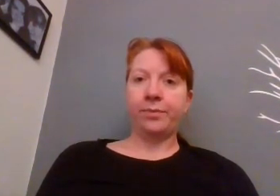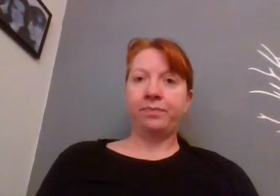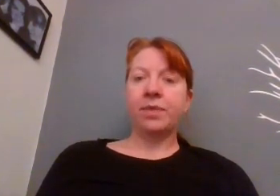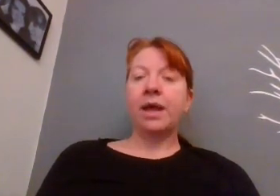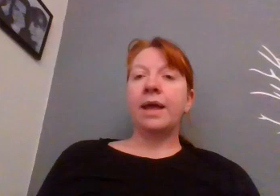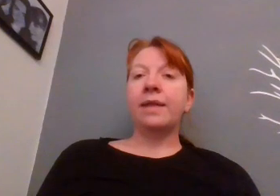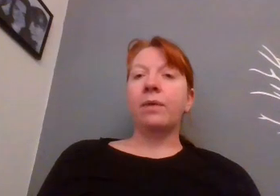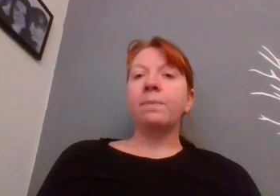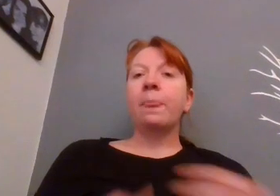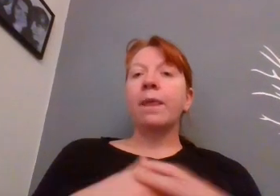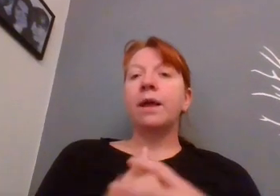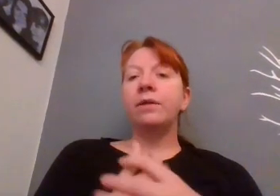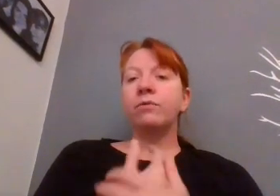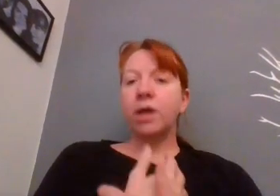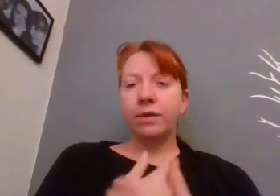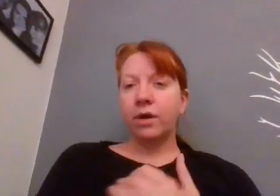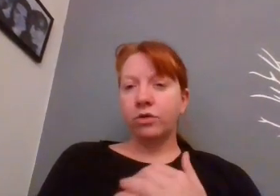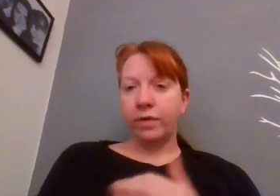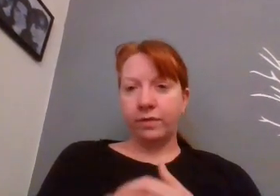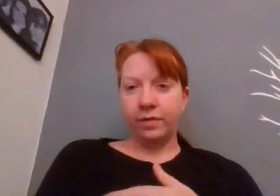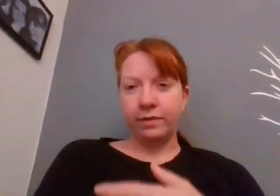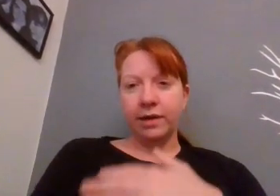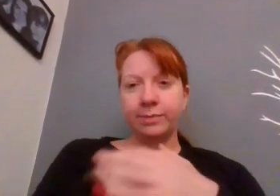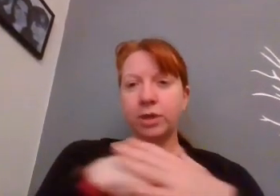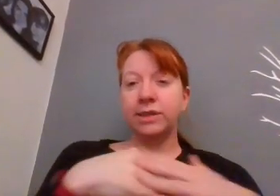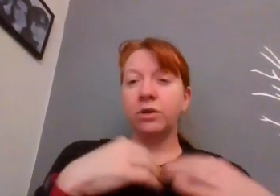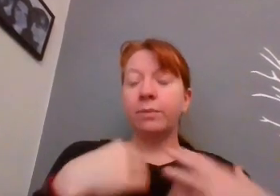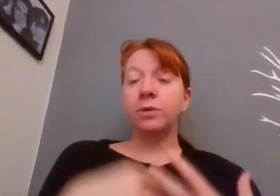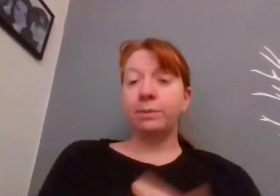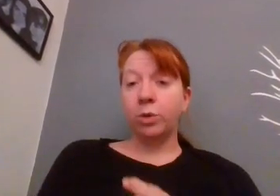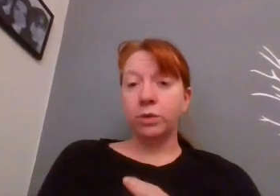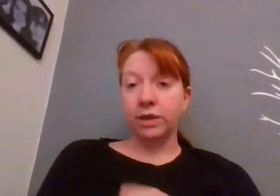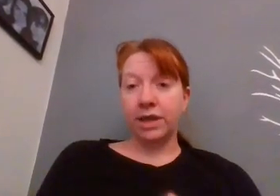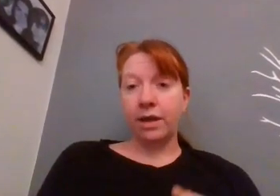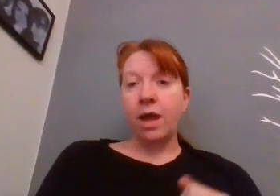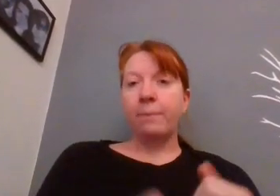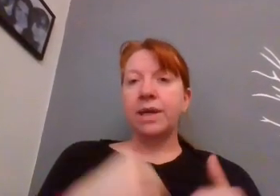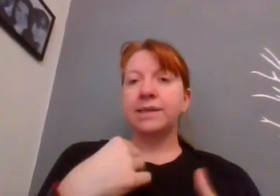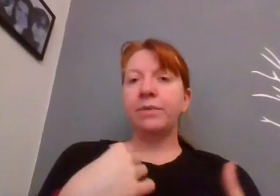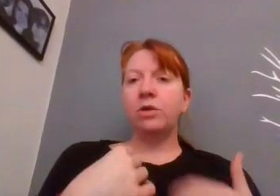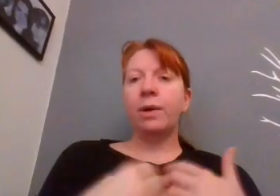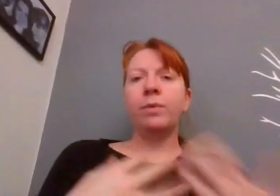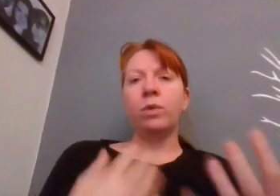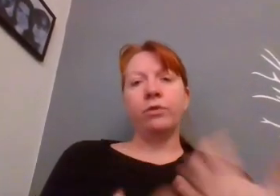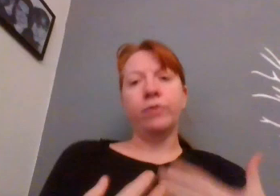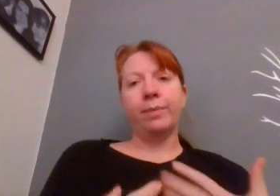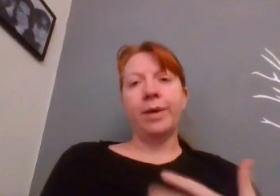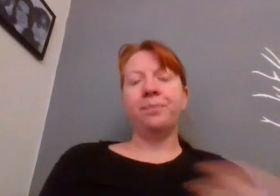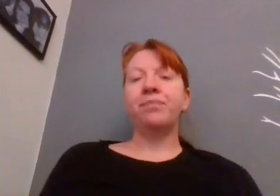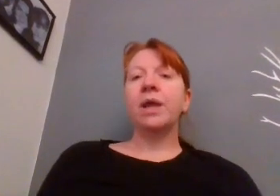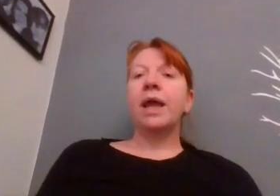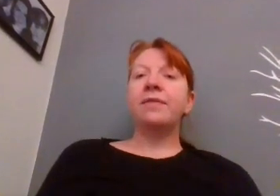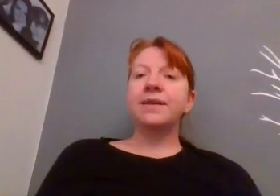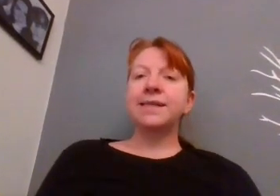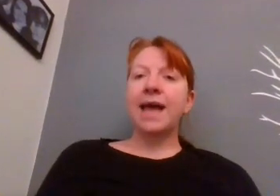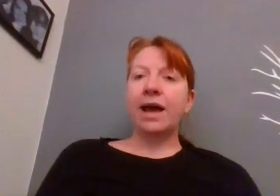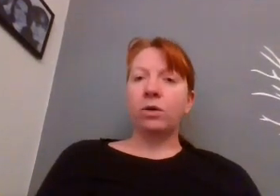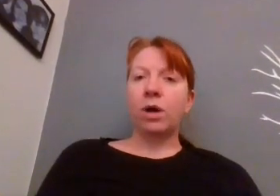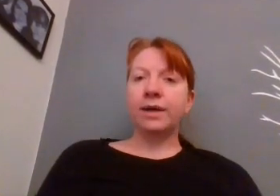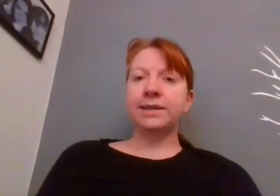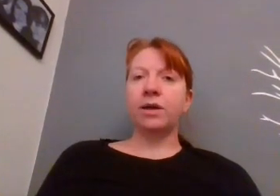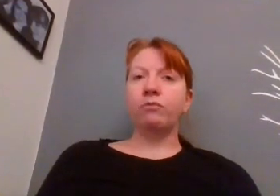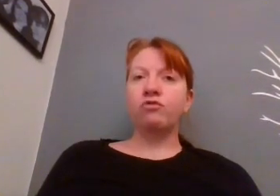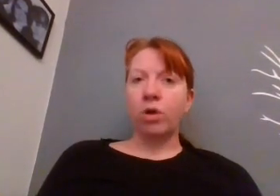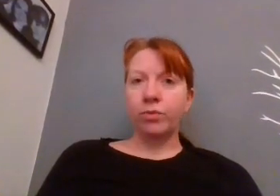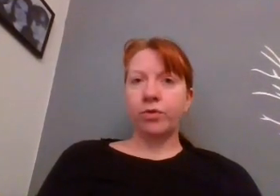squared. Now, I didn't really touch on this in the slides because it's not the most important thing, but it's something you might be wondering about. This is